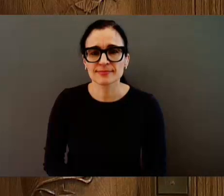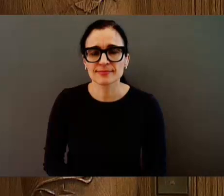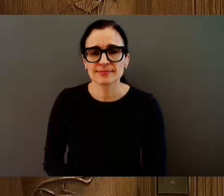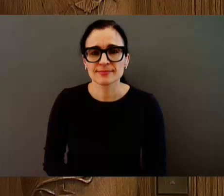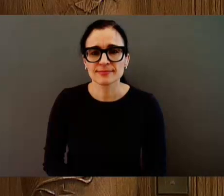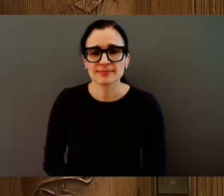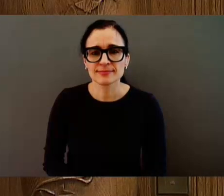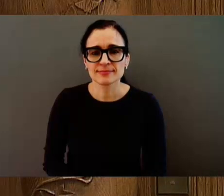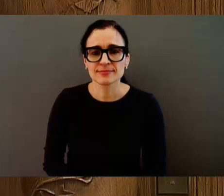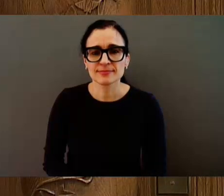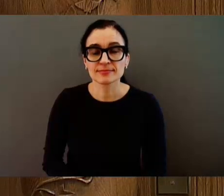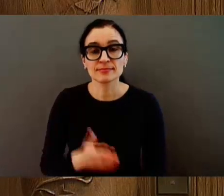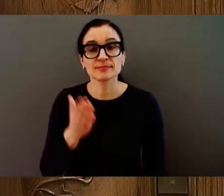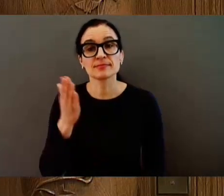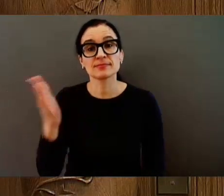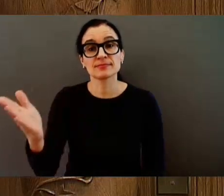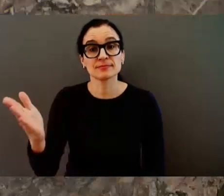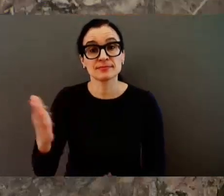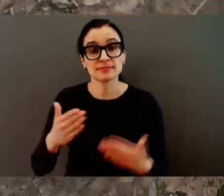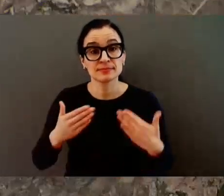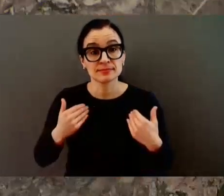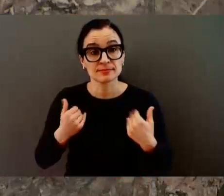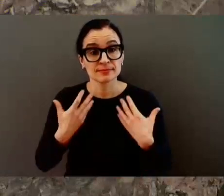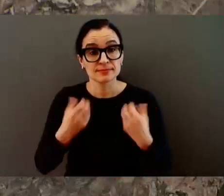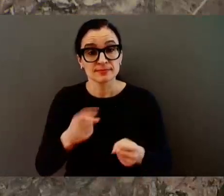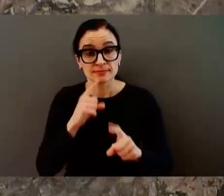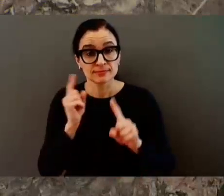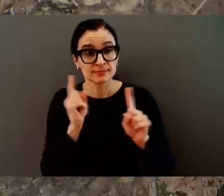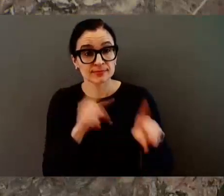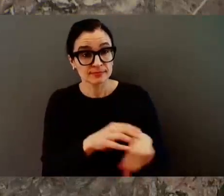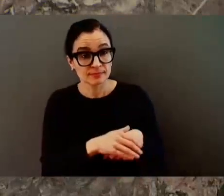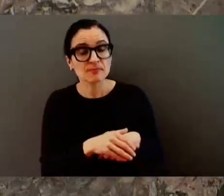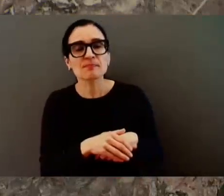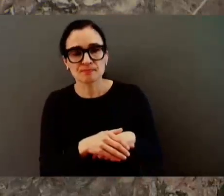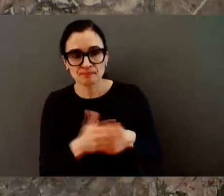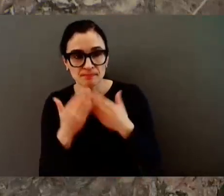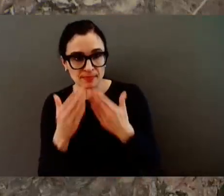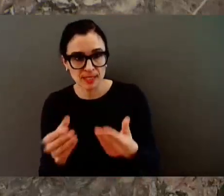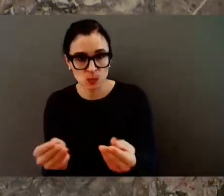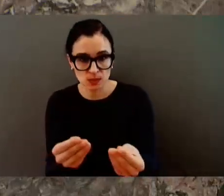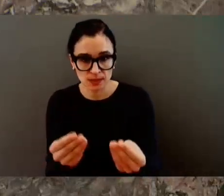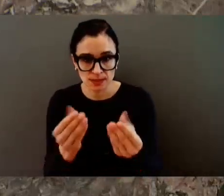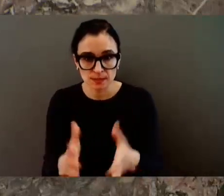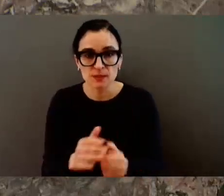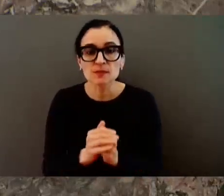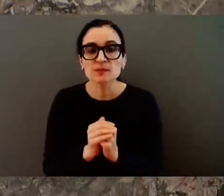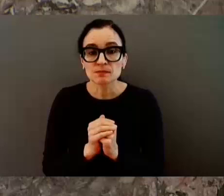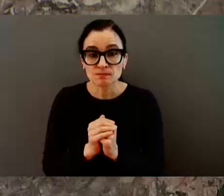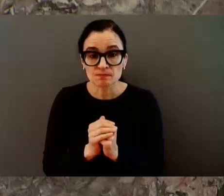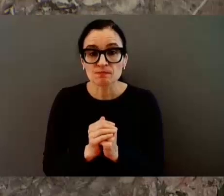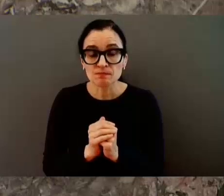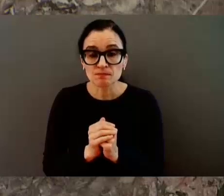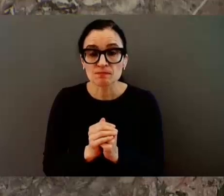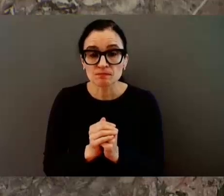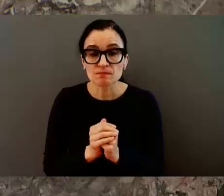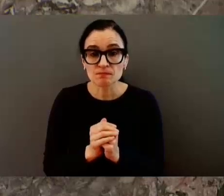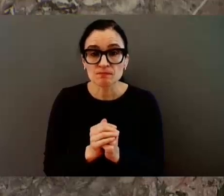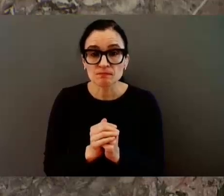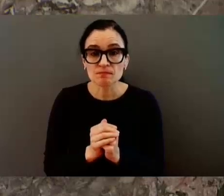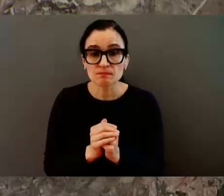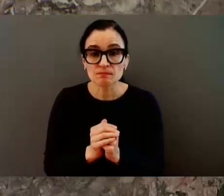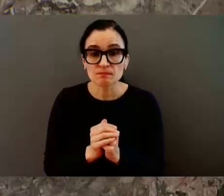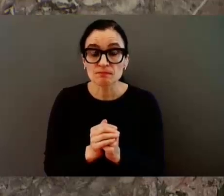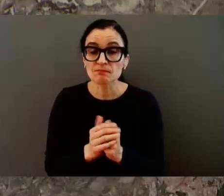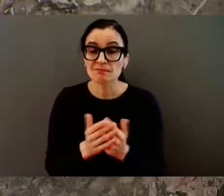Minister of Health. Thank you, Honourable Speaker. We've had the chance to canvass a lot of healthcare questions here. One